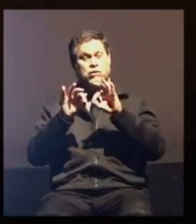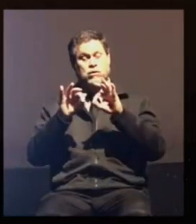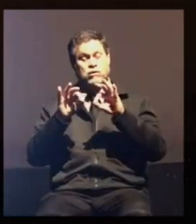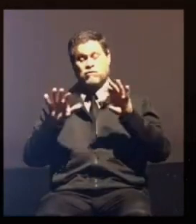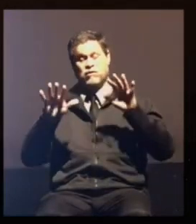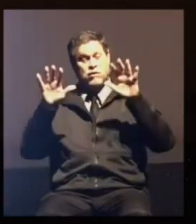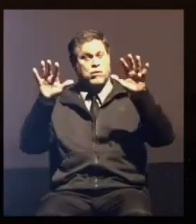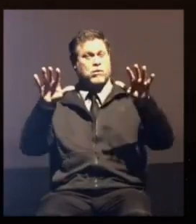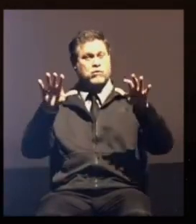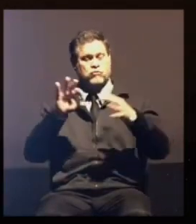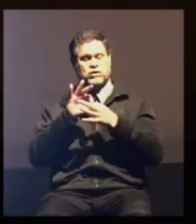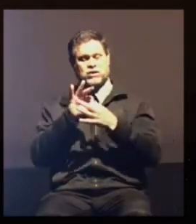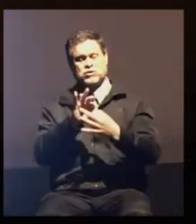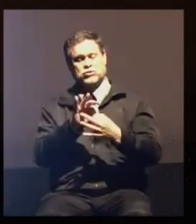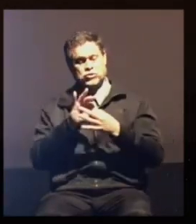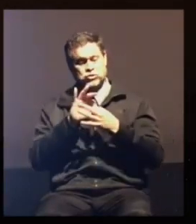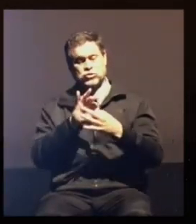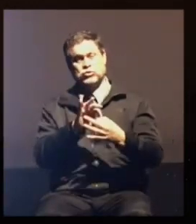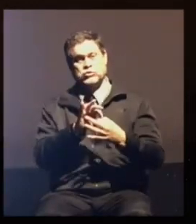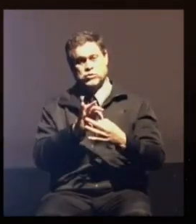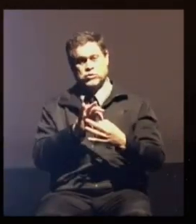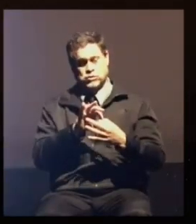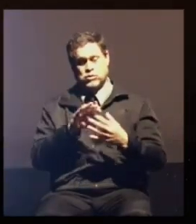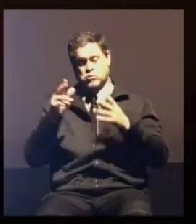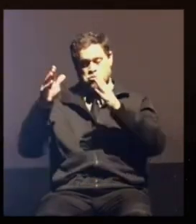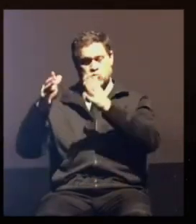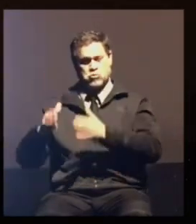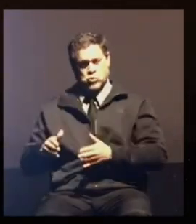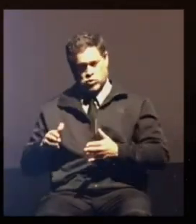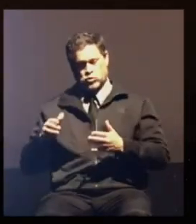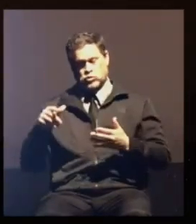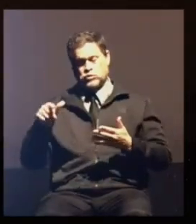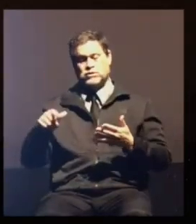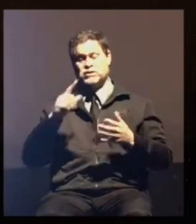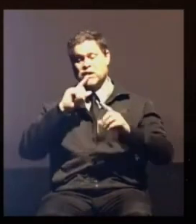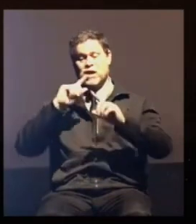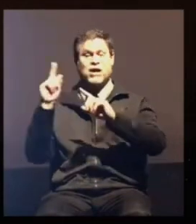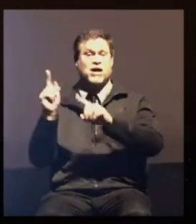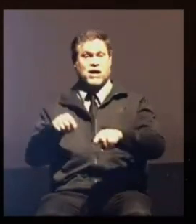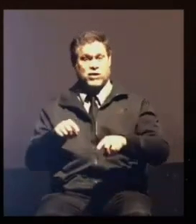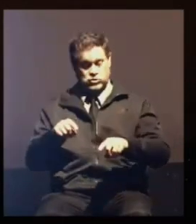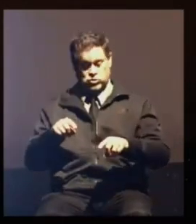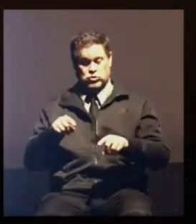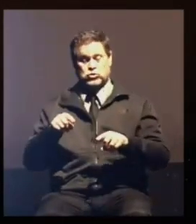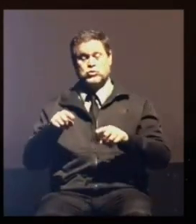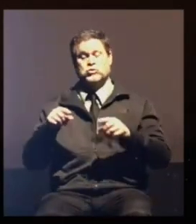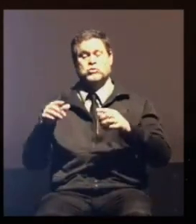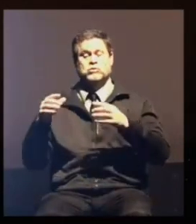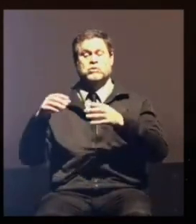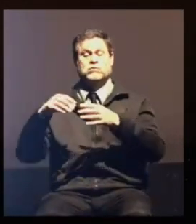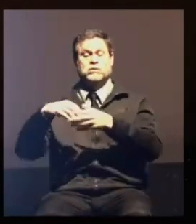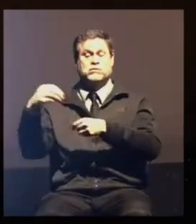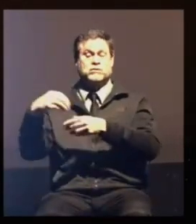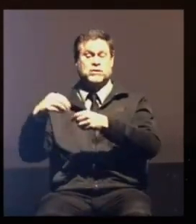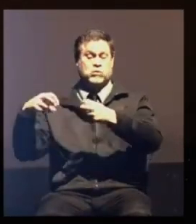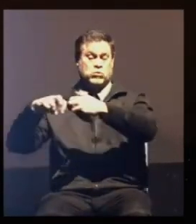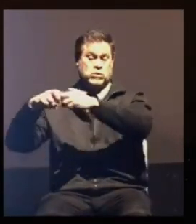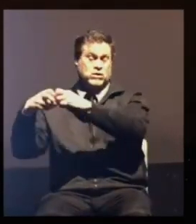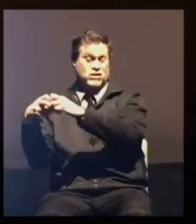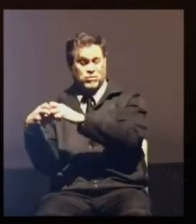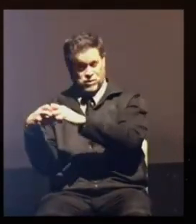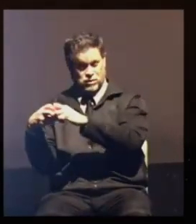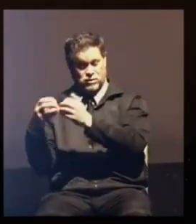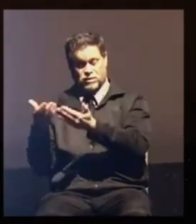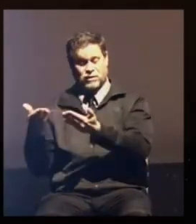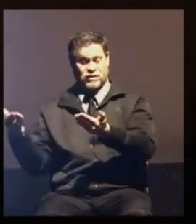relationships. Nadine Gordimer said that the answer to the existential dilemma, that is,